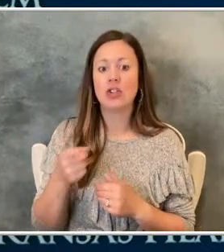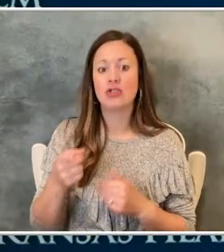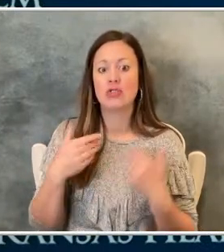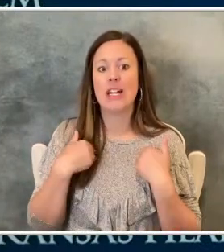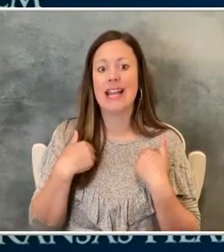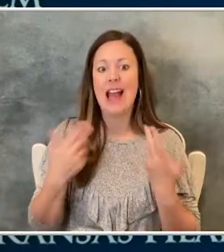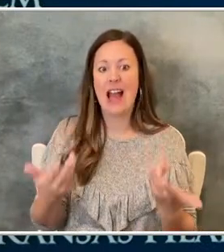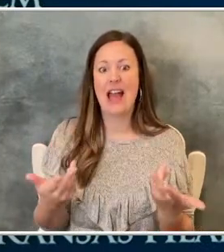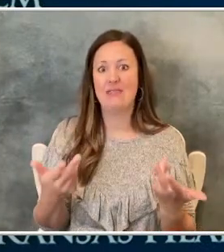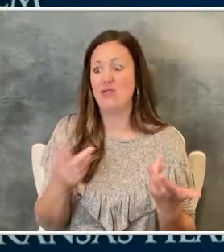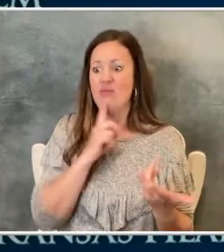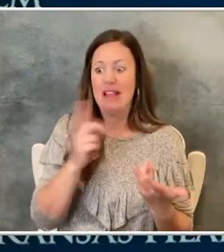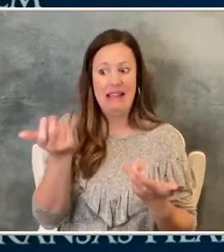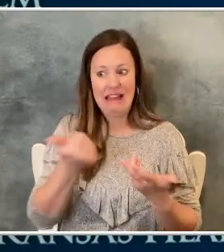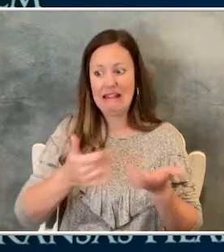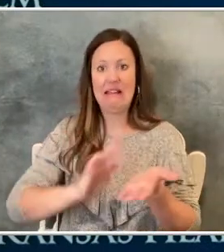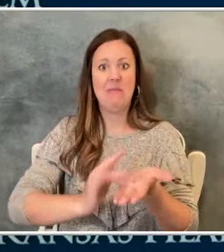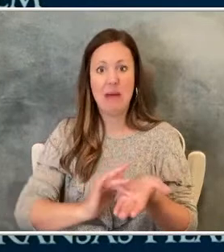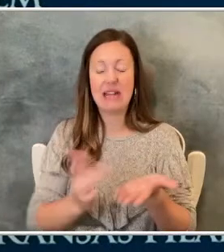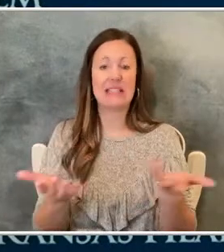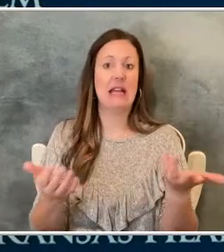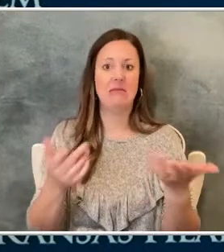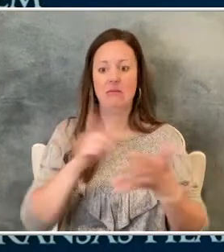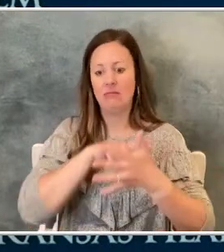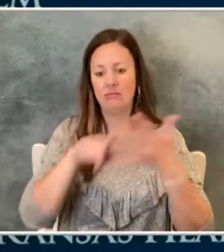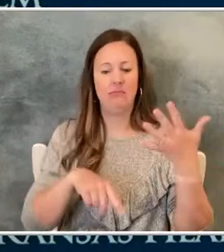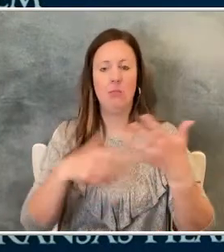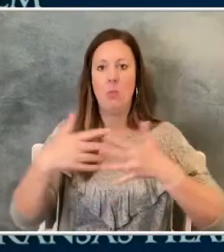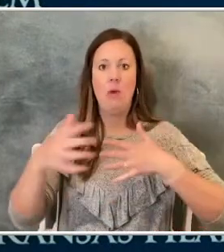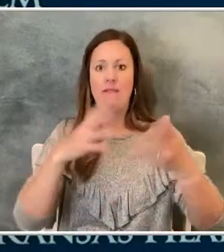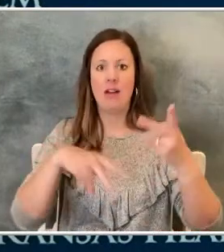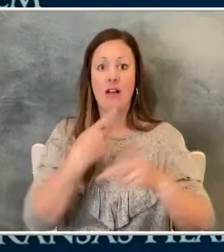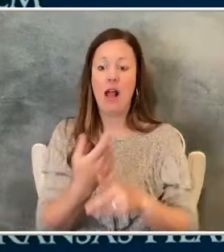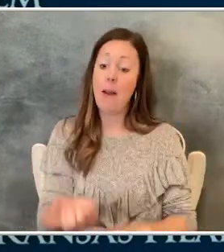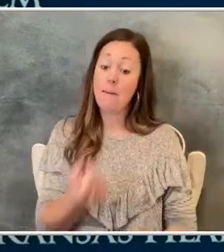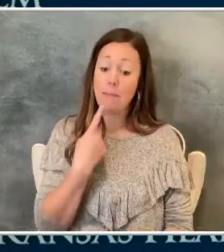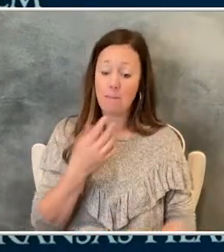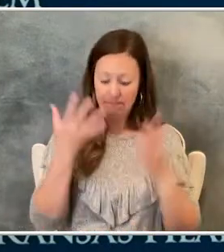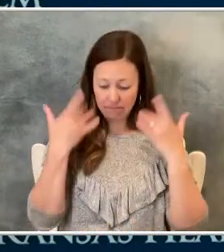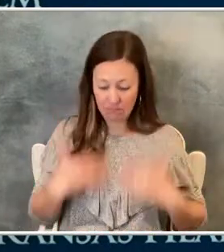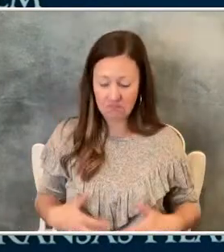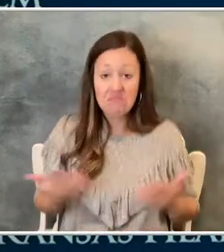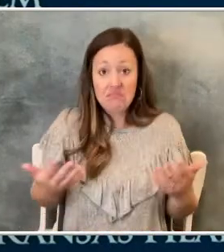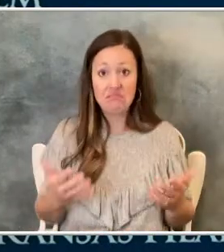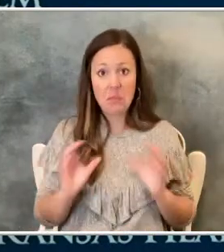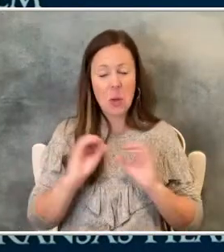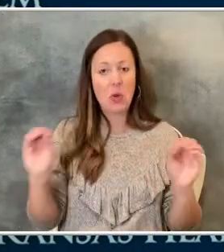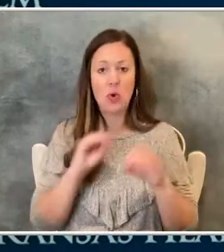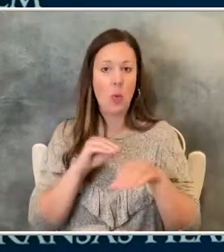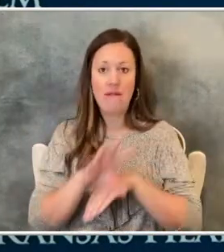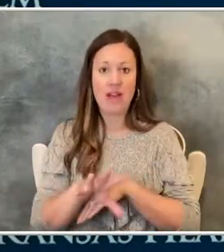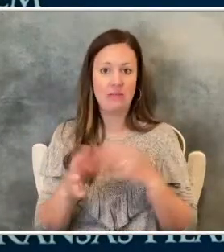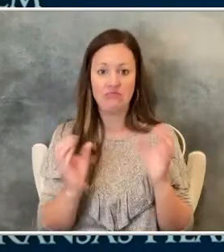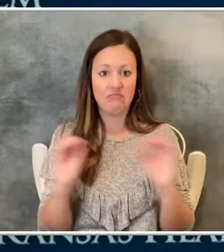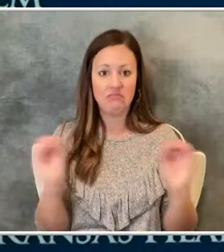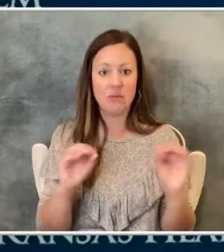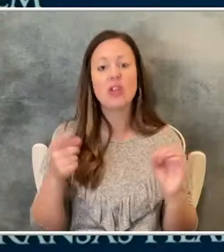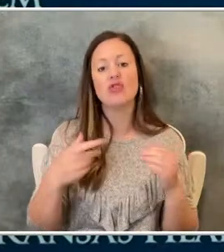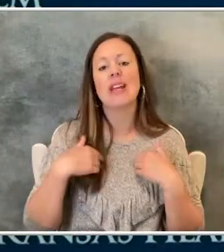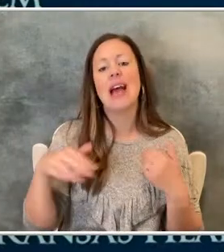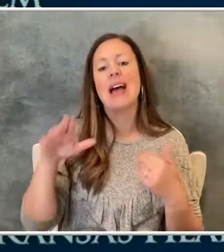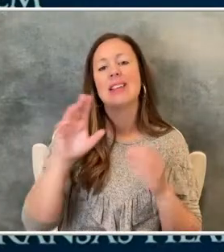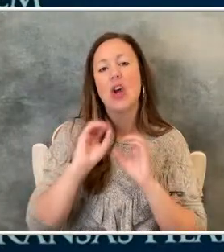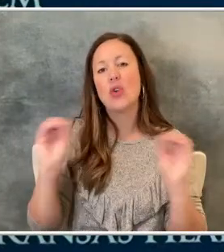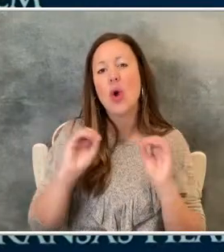any medications, be it statin or whatever medications, had absolutely no effect on her because she had what we call no LDL receptors, which are